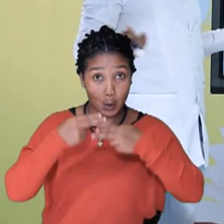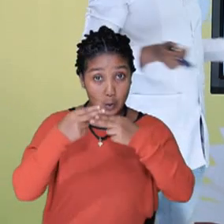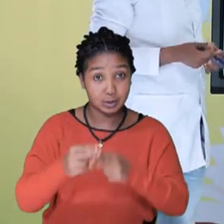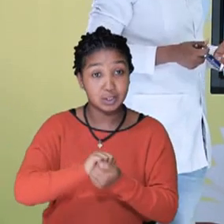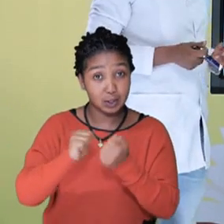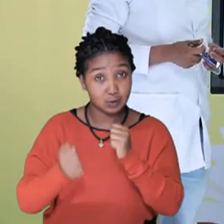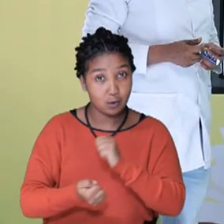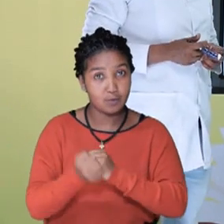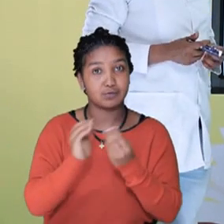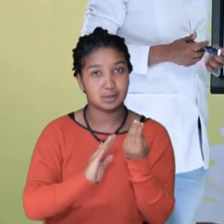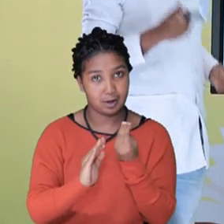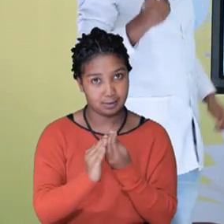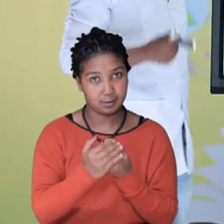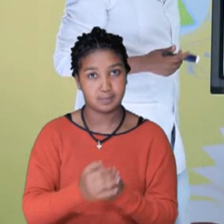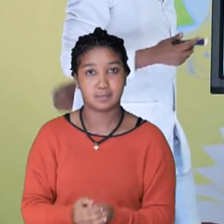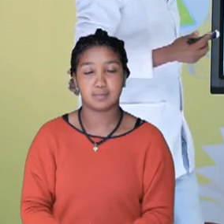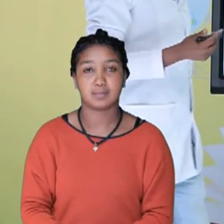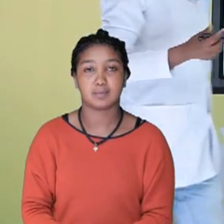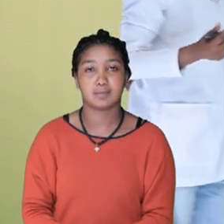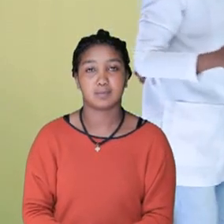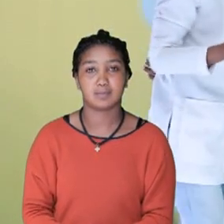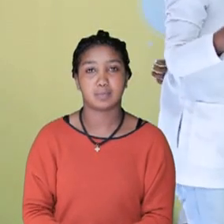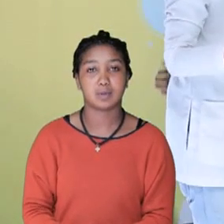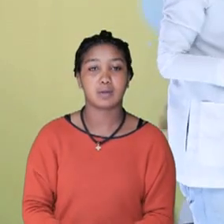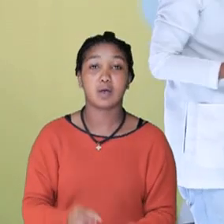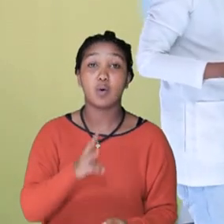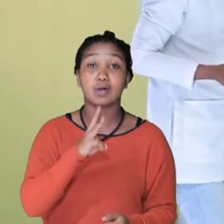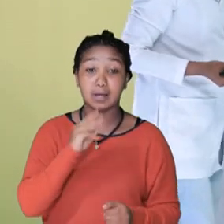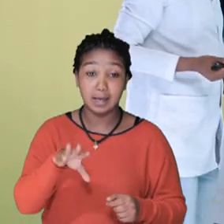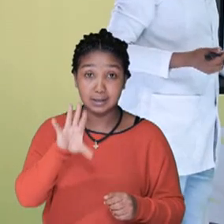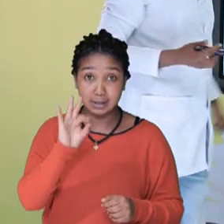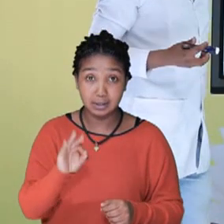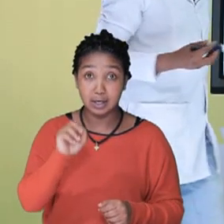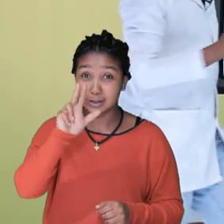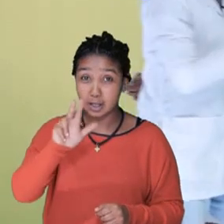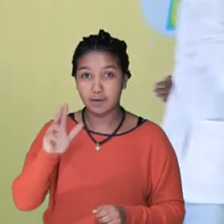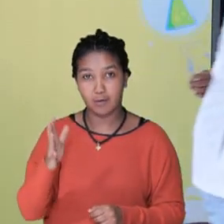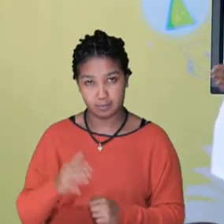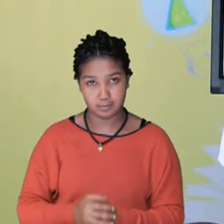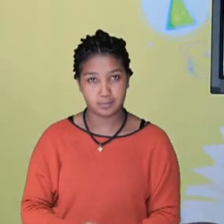of state. Change of state. Water exists in three forms.